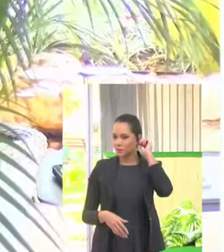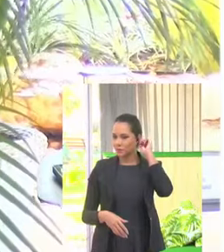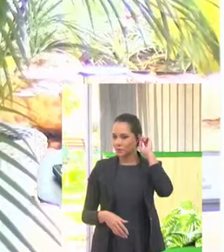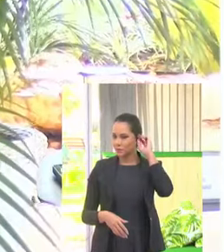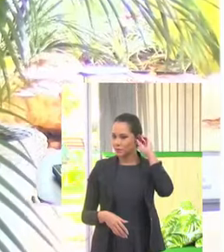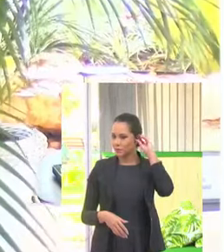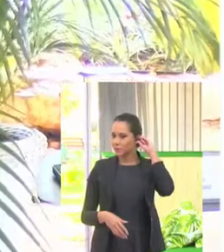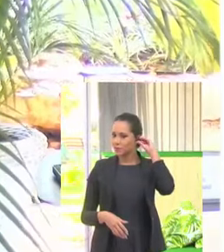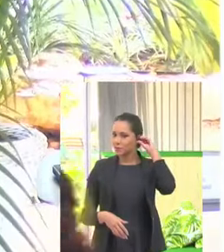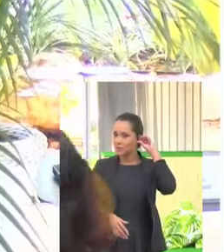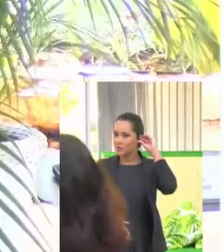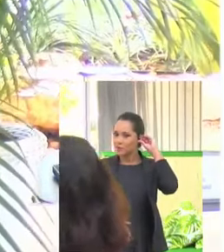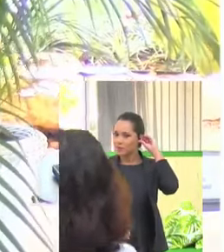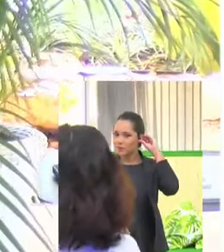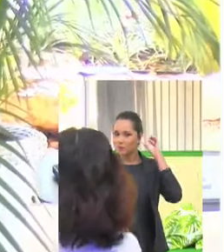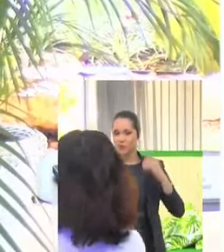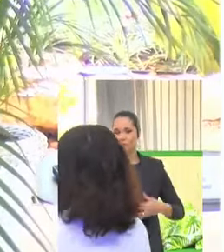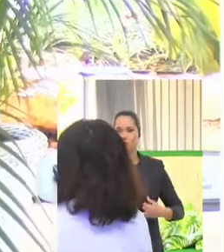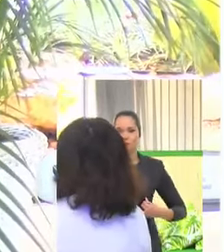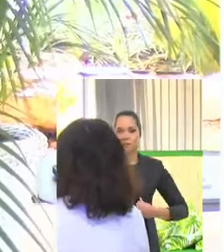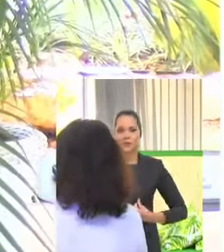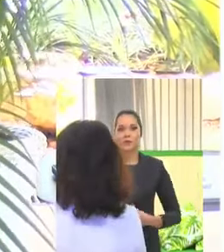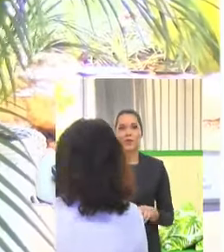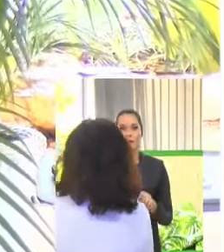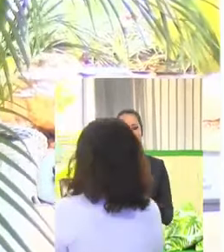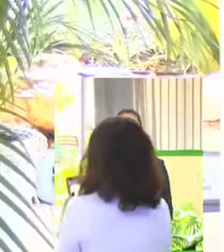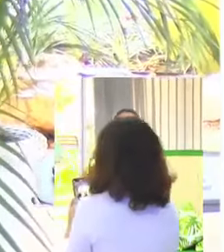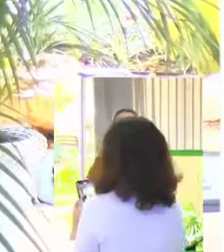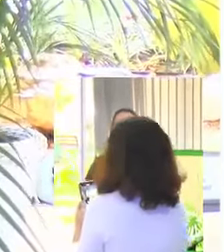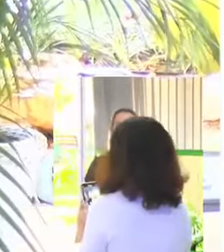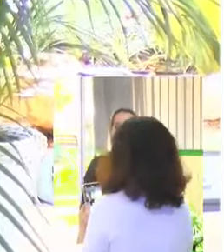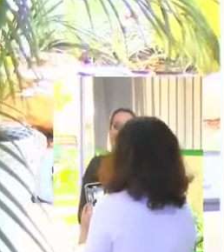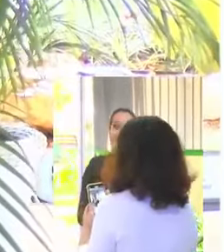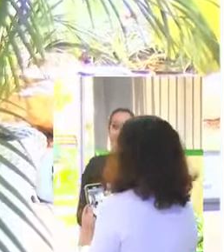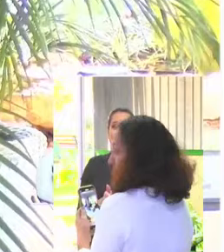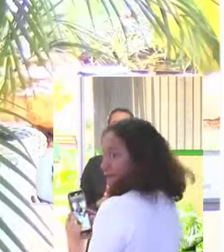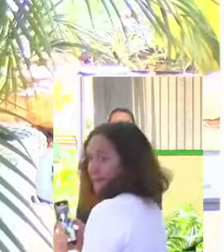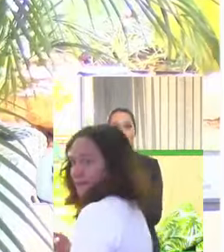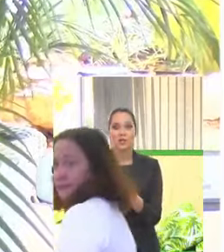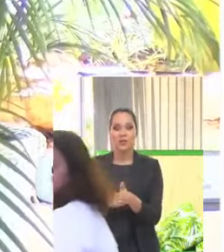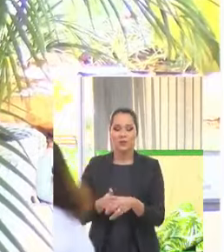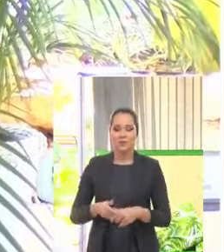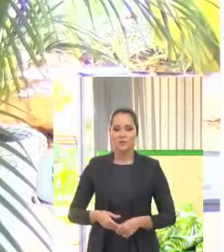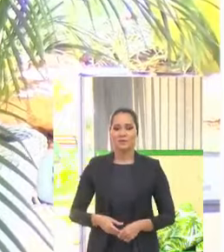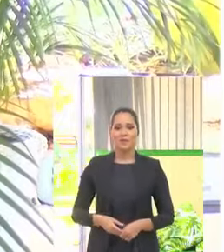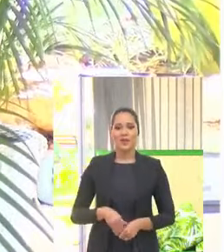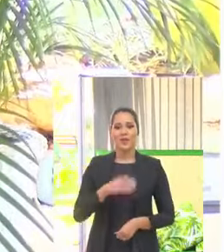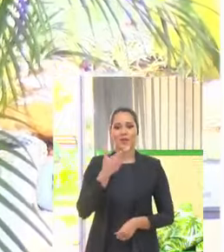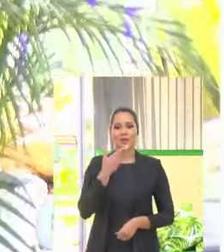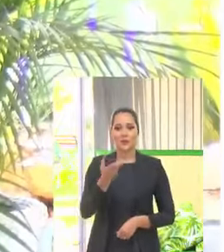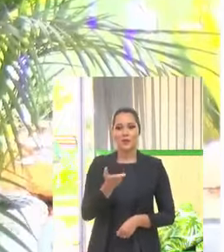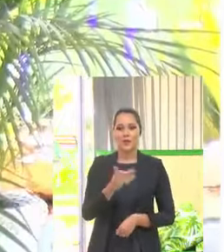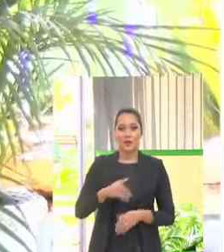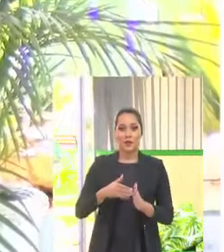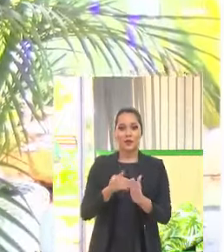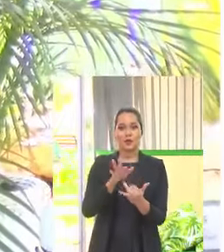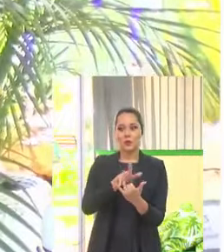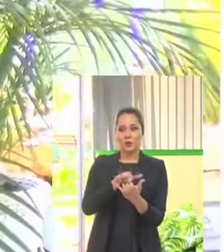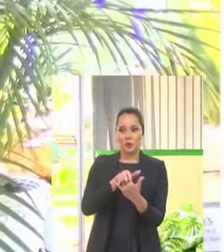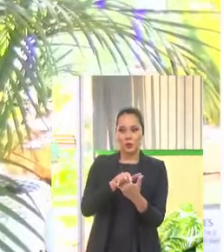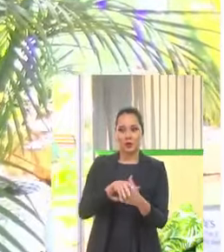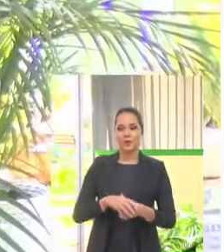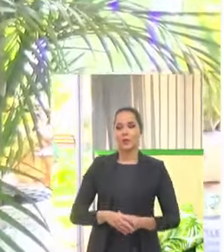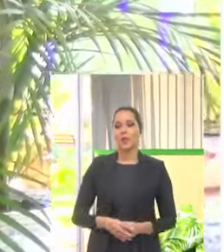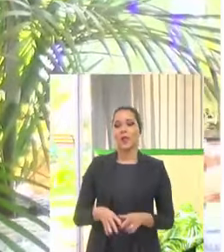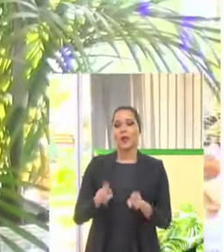greet everyone that will be watching this session in our YouTube channel. I'll start